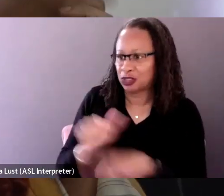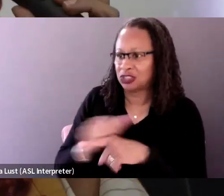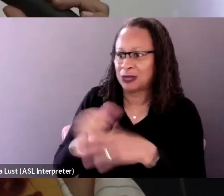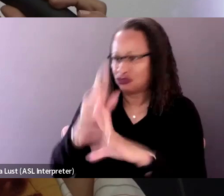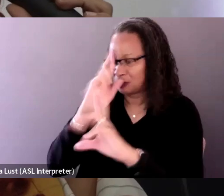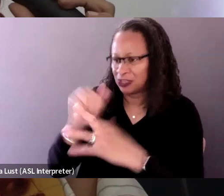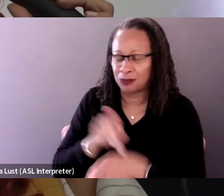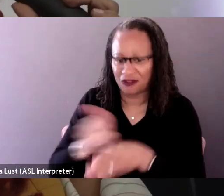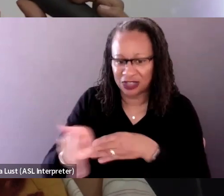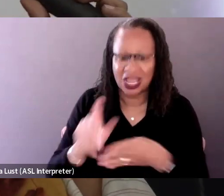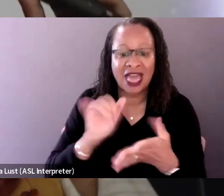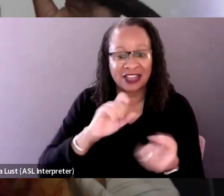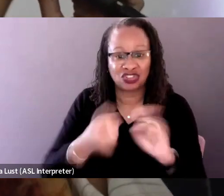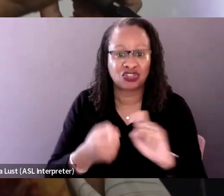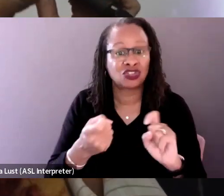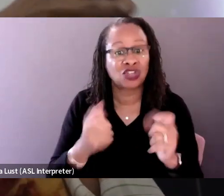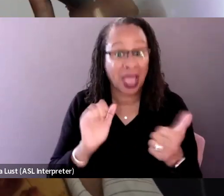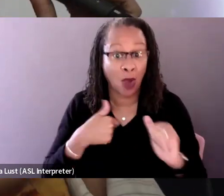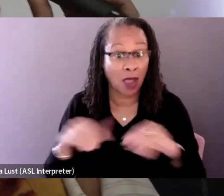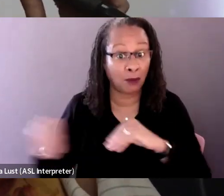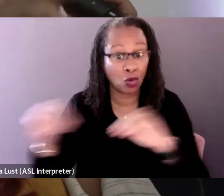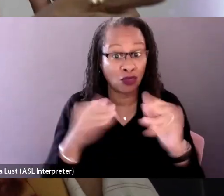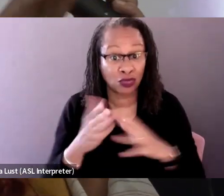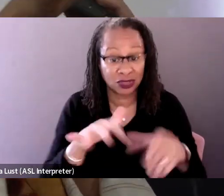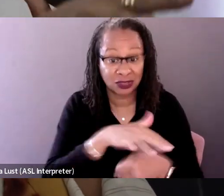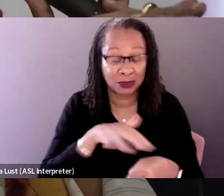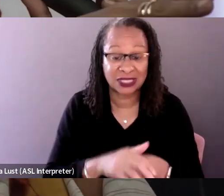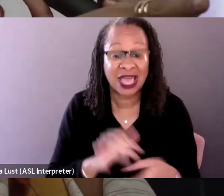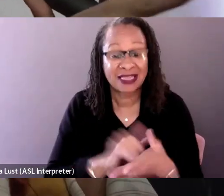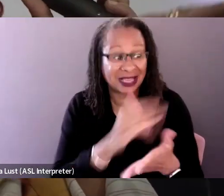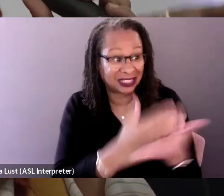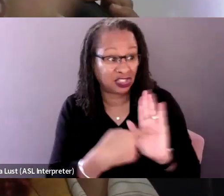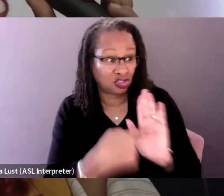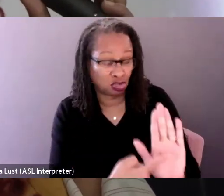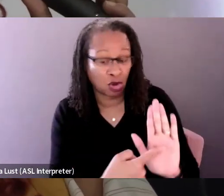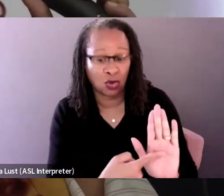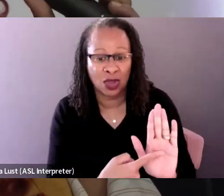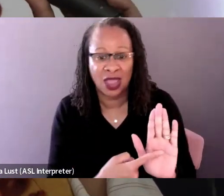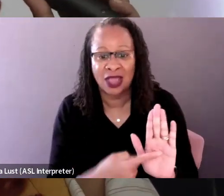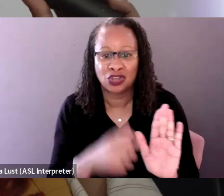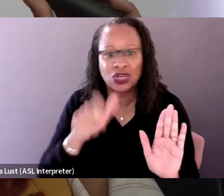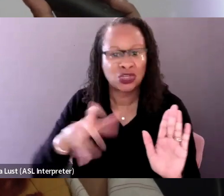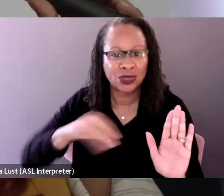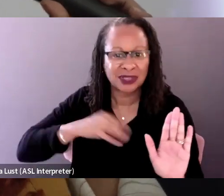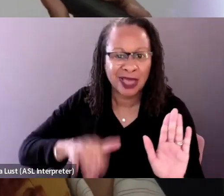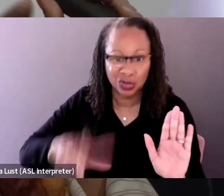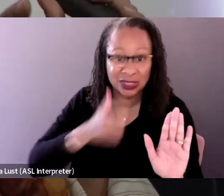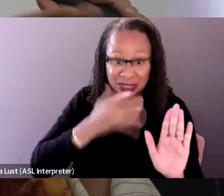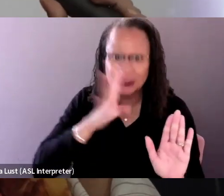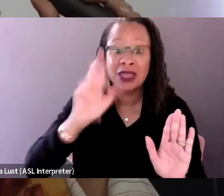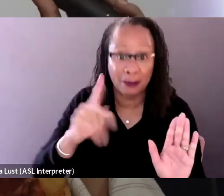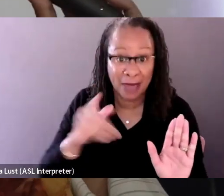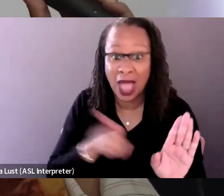moved, right? So that scene is there to show someone like, you can yell at these guys, that's okay. Thank